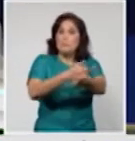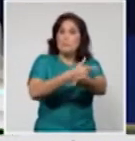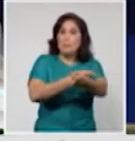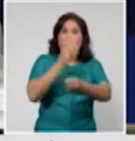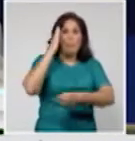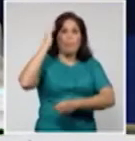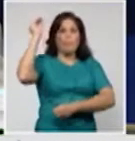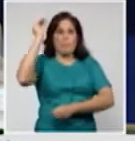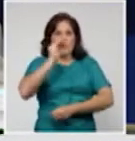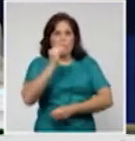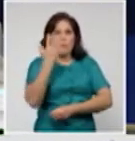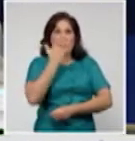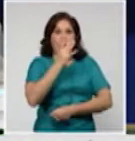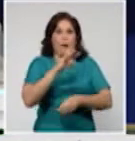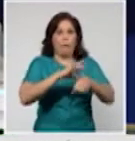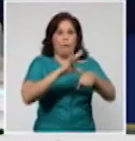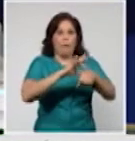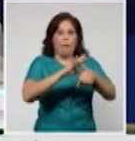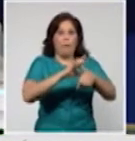Yesterday,